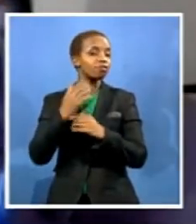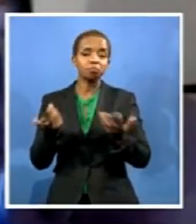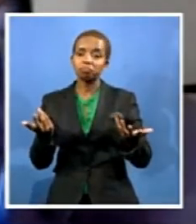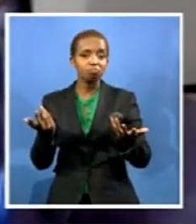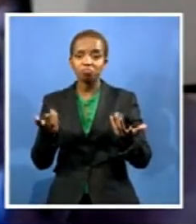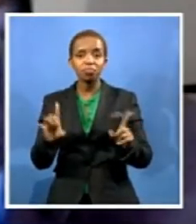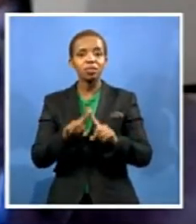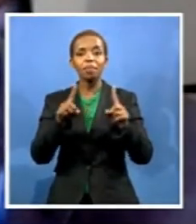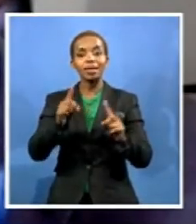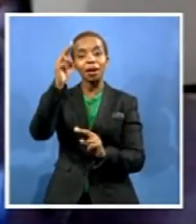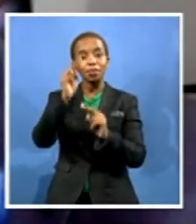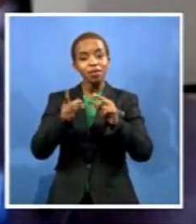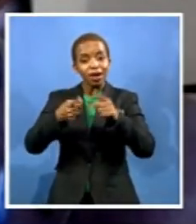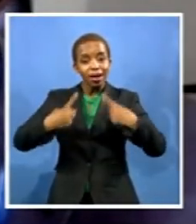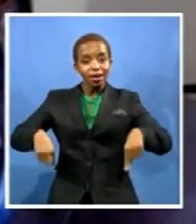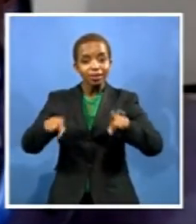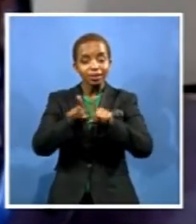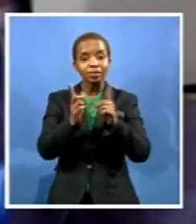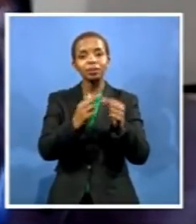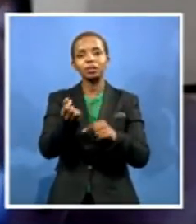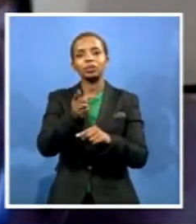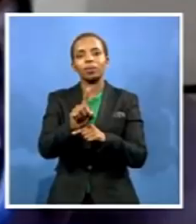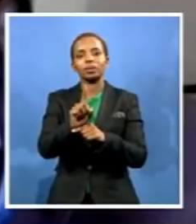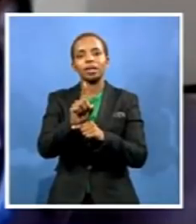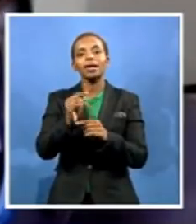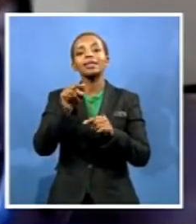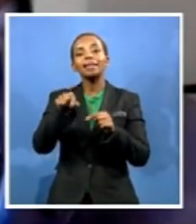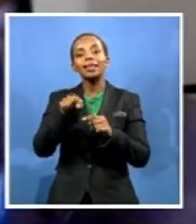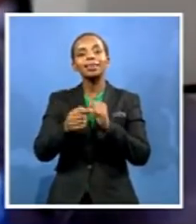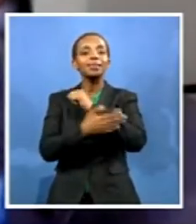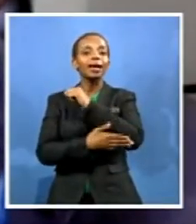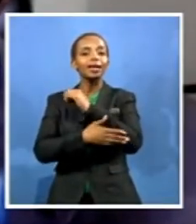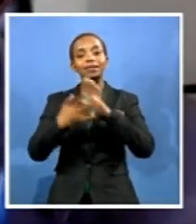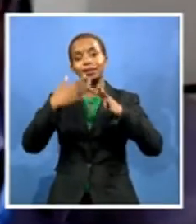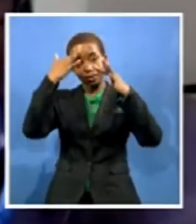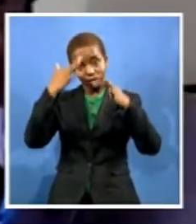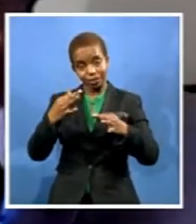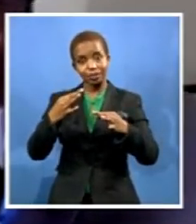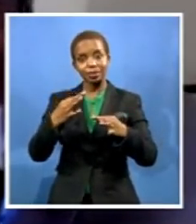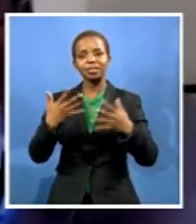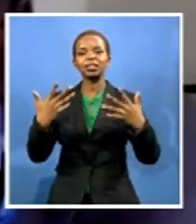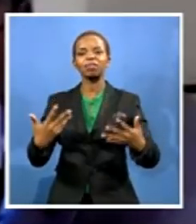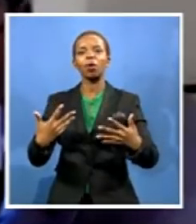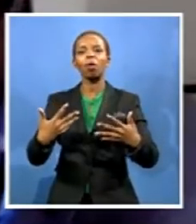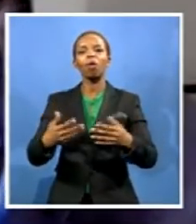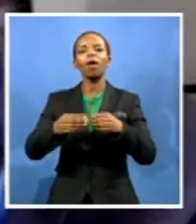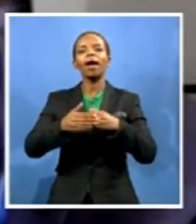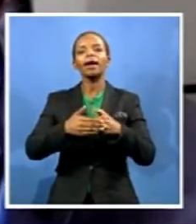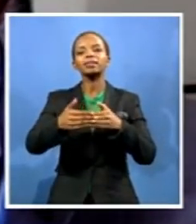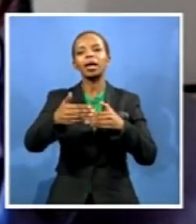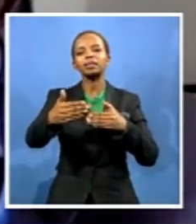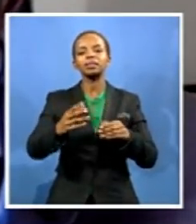in the country, the decision has been taken to actually expand the testing sites and also the isolation sites across the